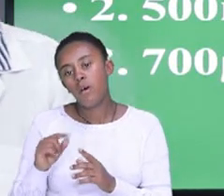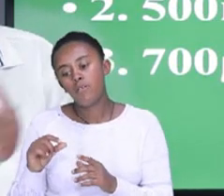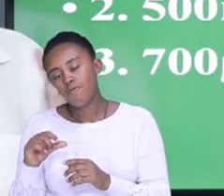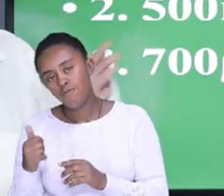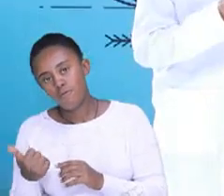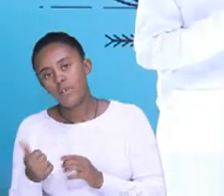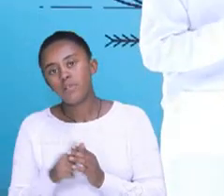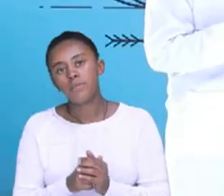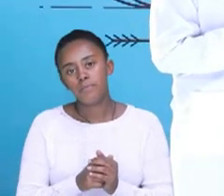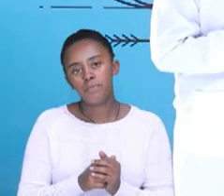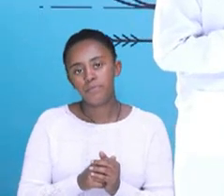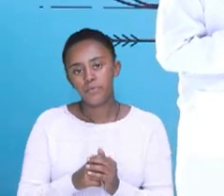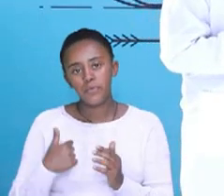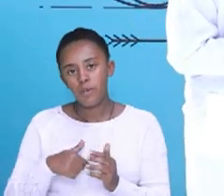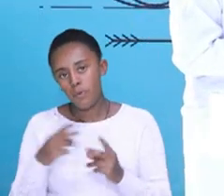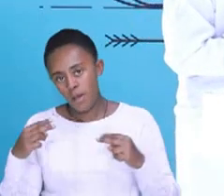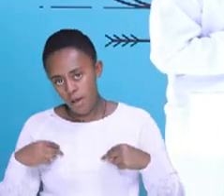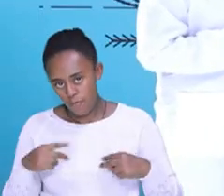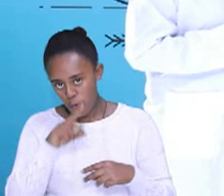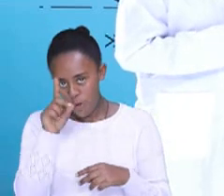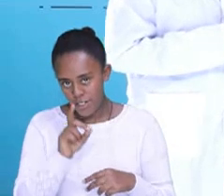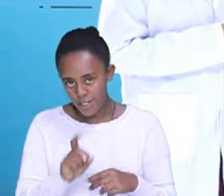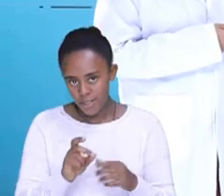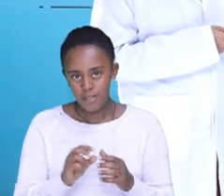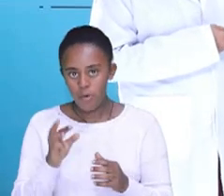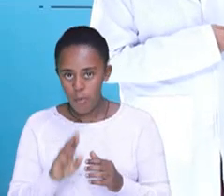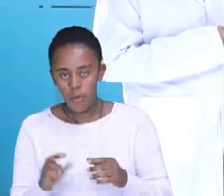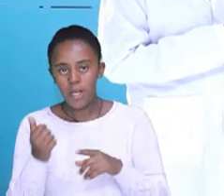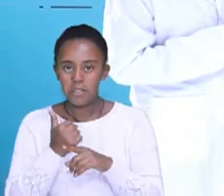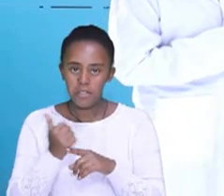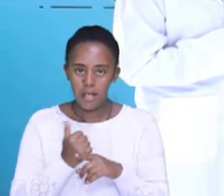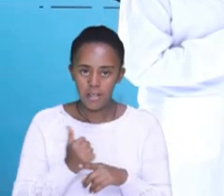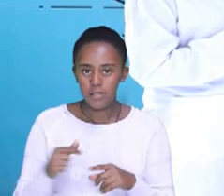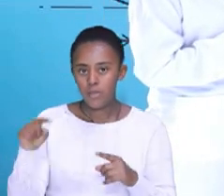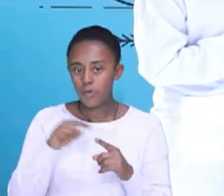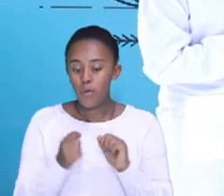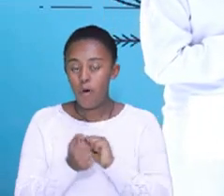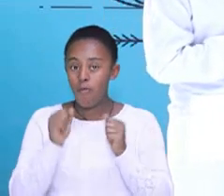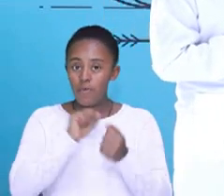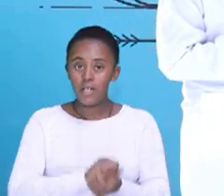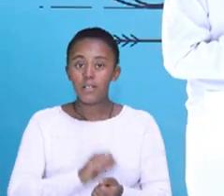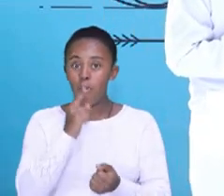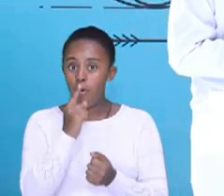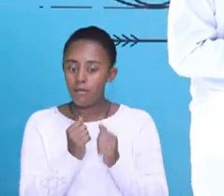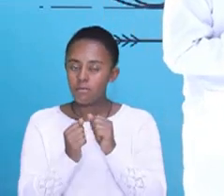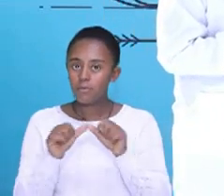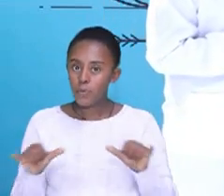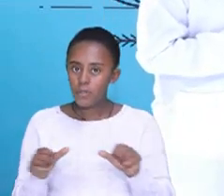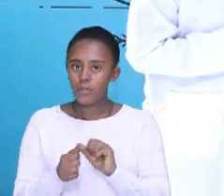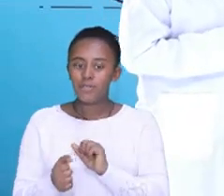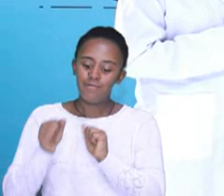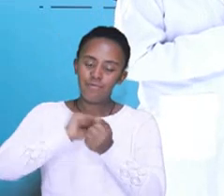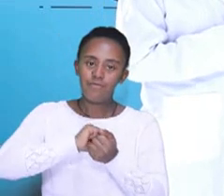other. Here we have questions or exercise to convert one unit